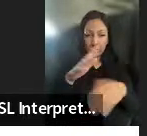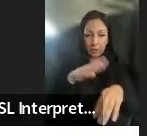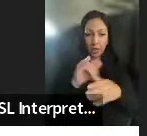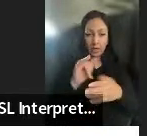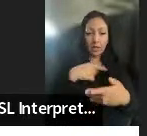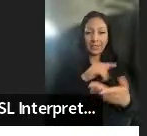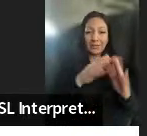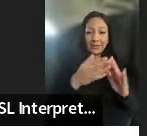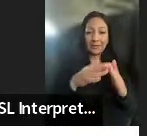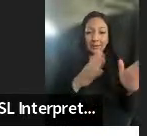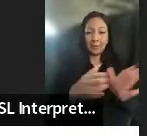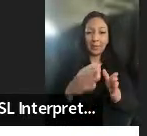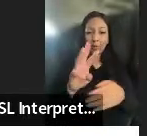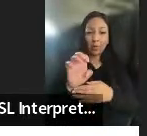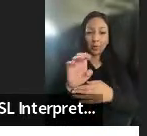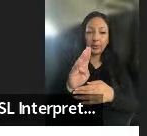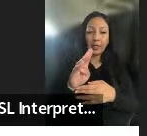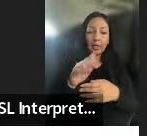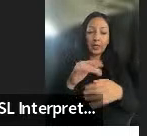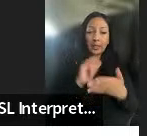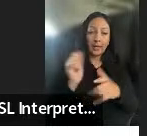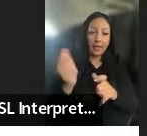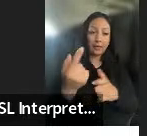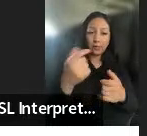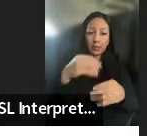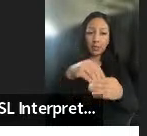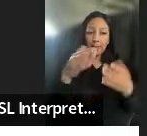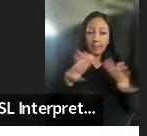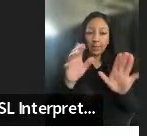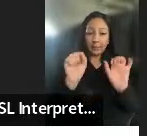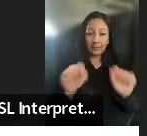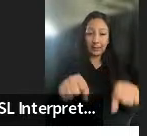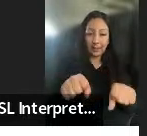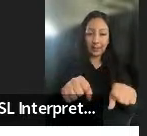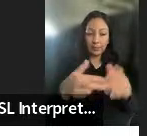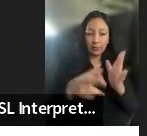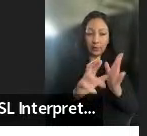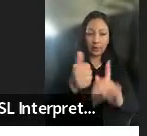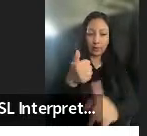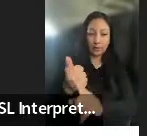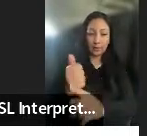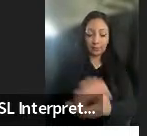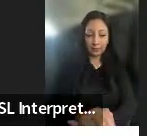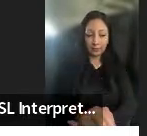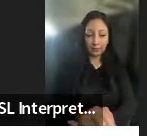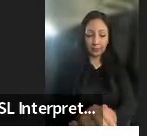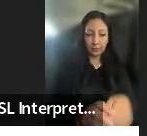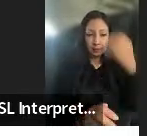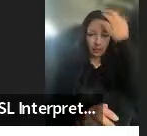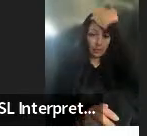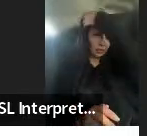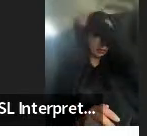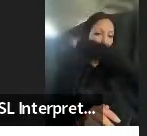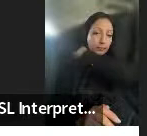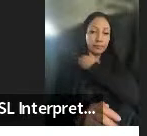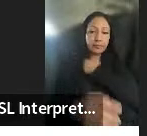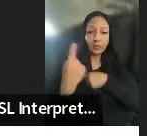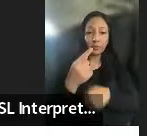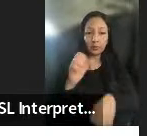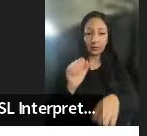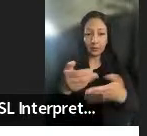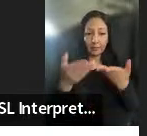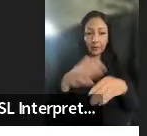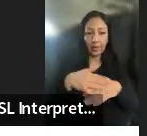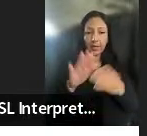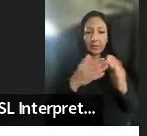website, so that anyone in the public could review it themselves. We also always make provisions here at city planning